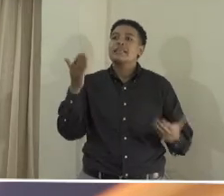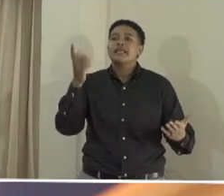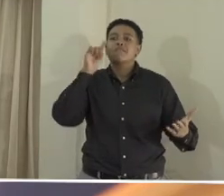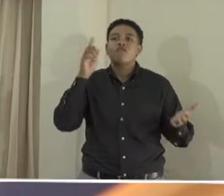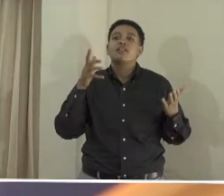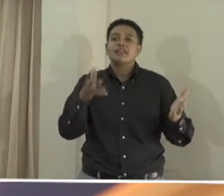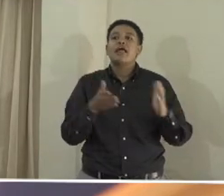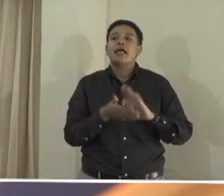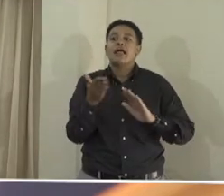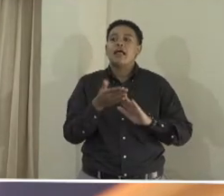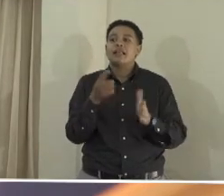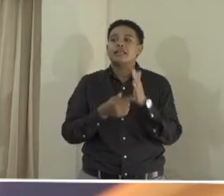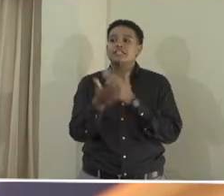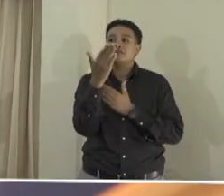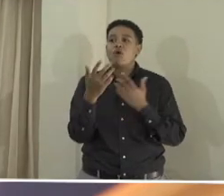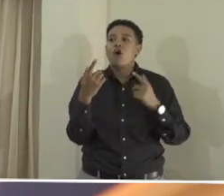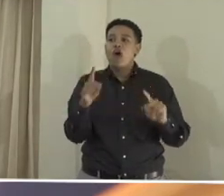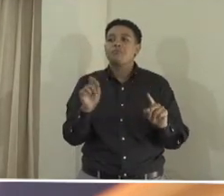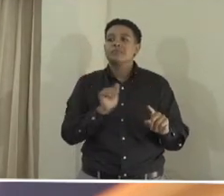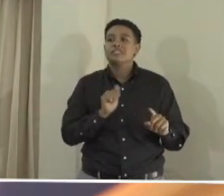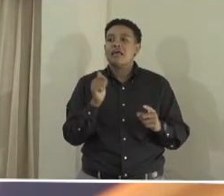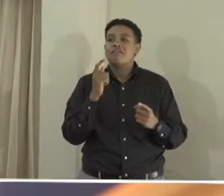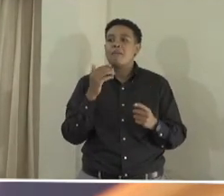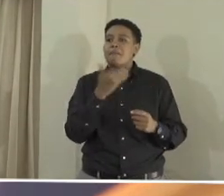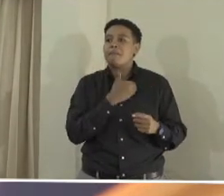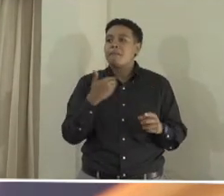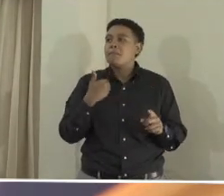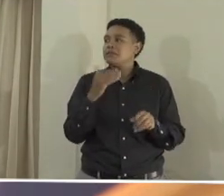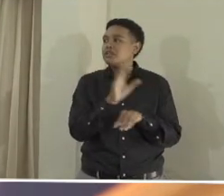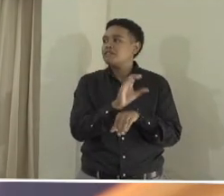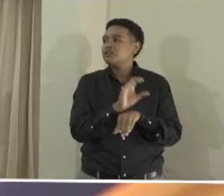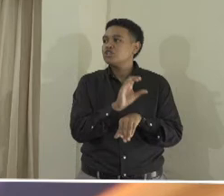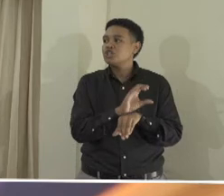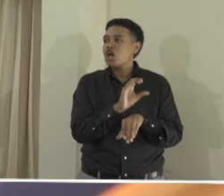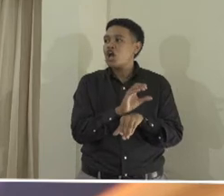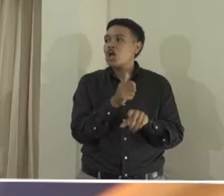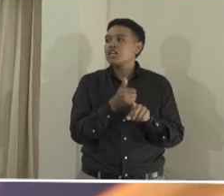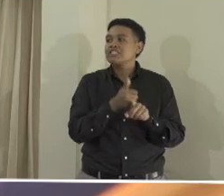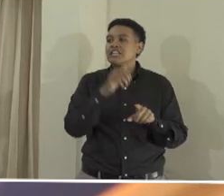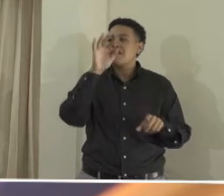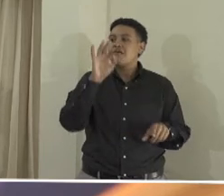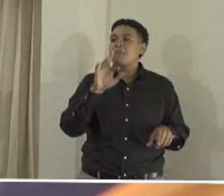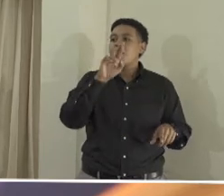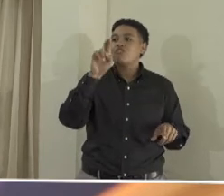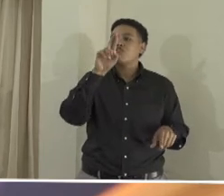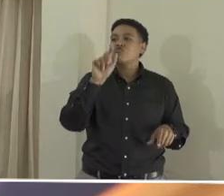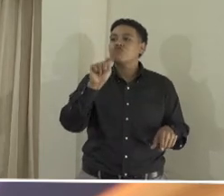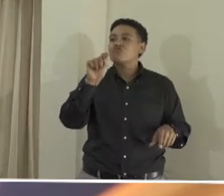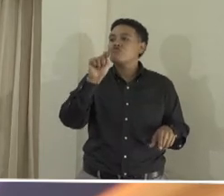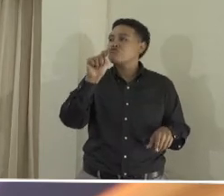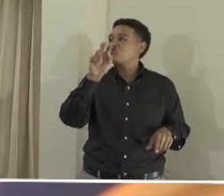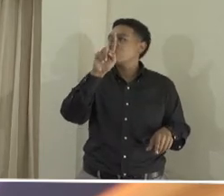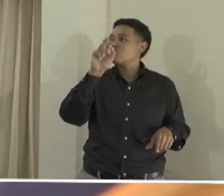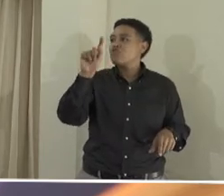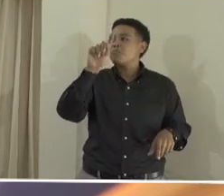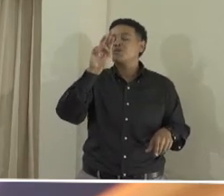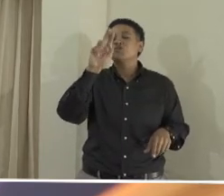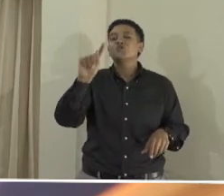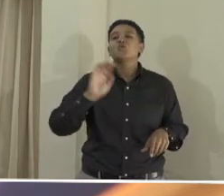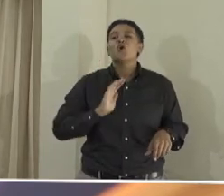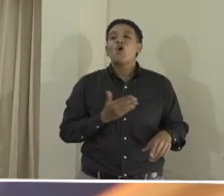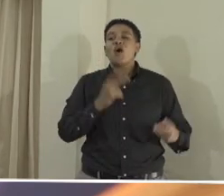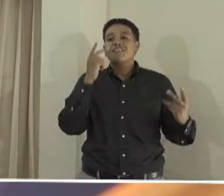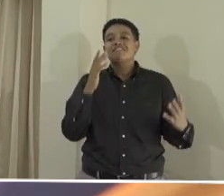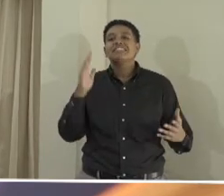here this morning, and members of the church. Pastor Robert Stewart, our guest speaker, and Mrs.